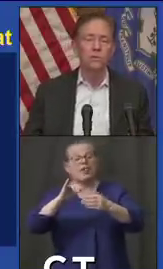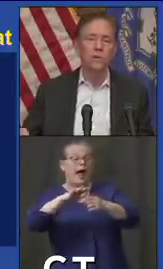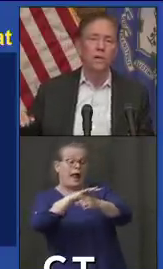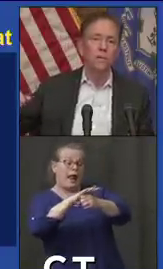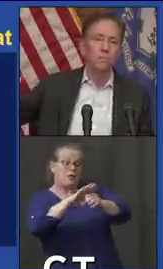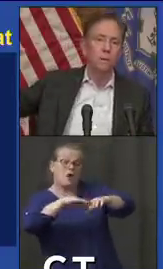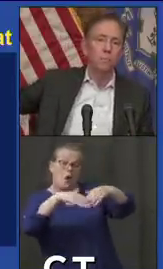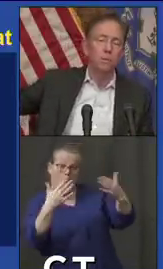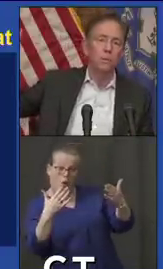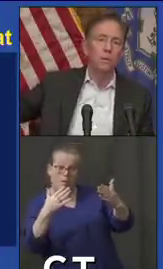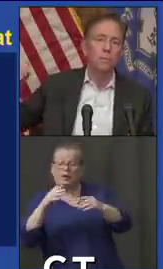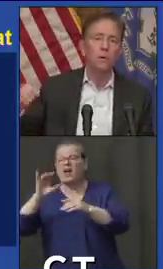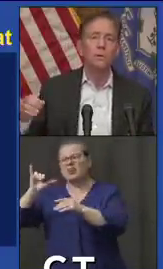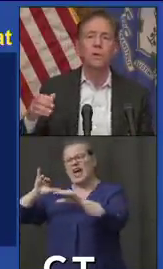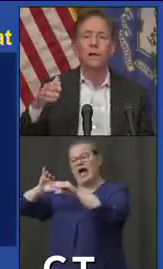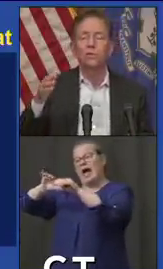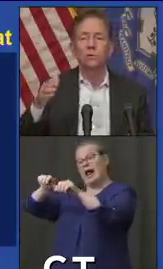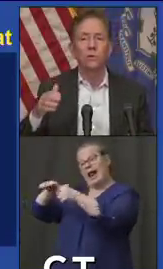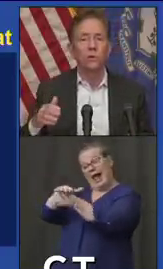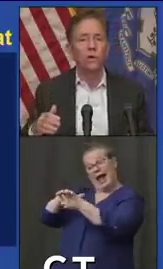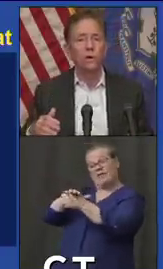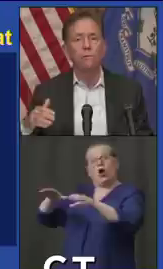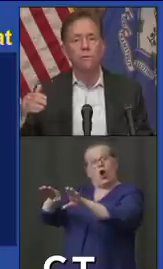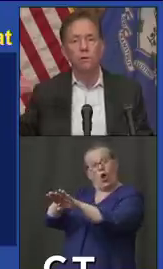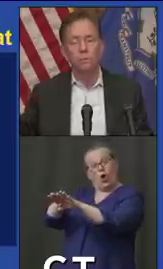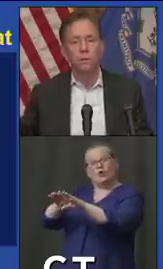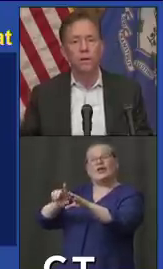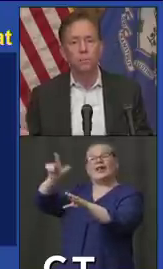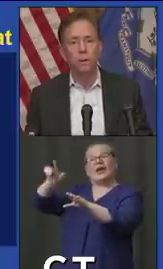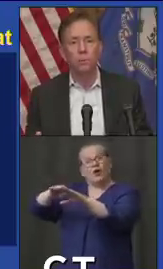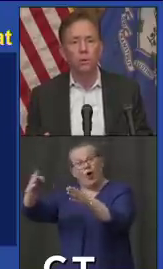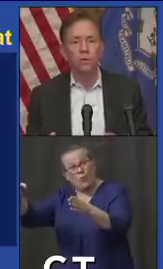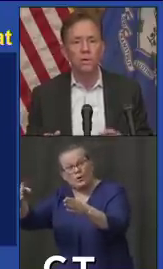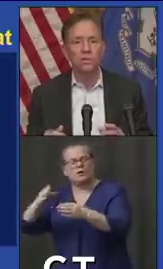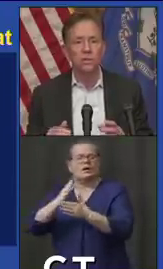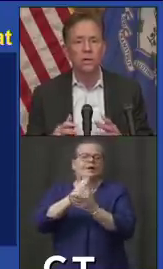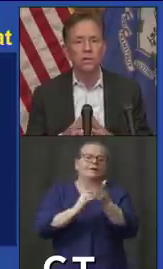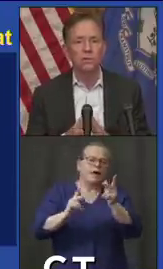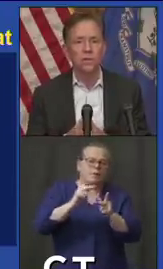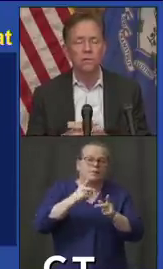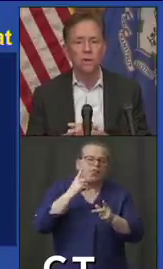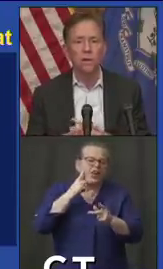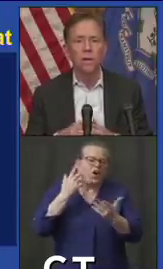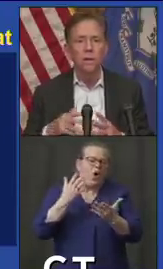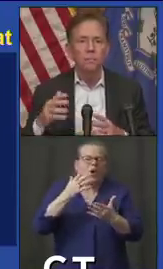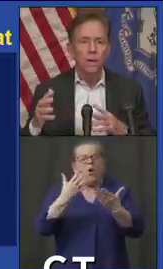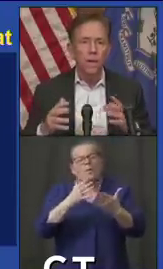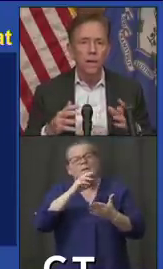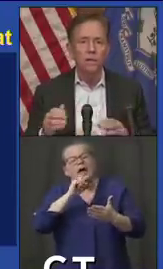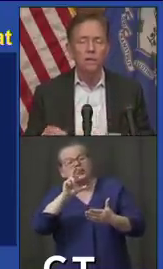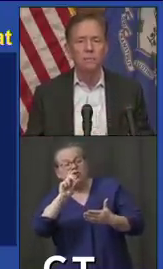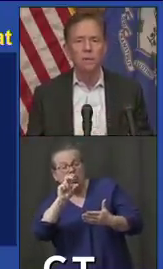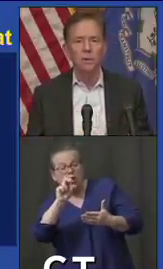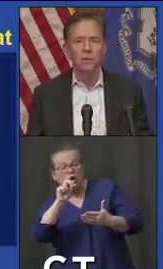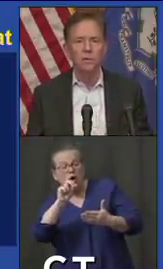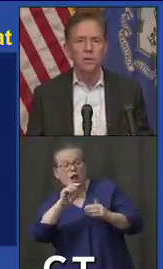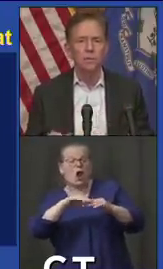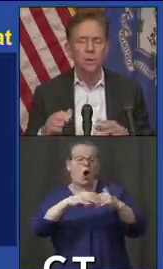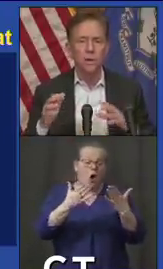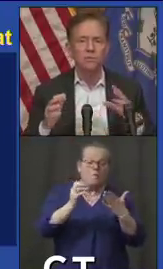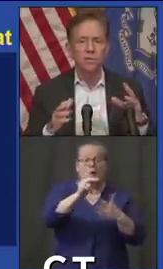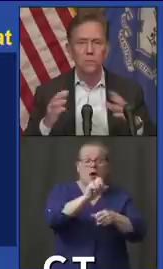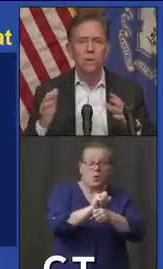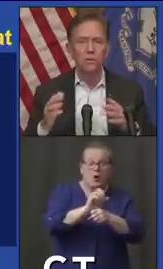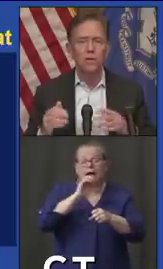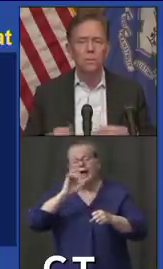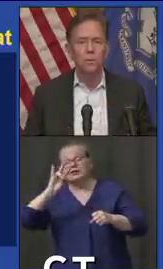places are saying people under the age of 30 go first, but not people over the age of 70. And, you know, Indra can explain,